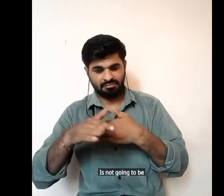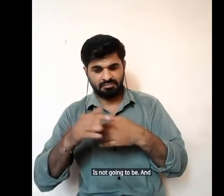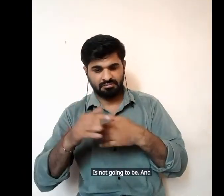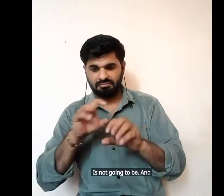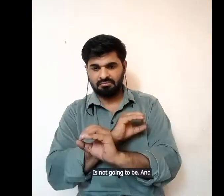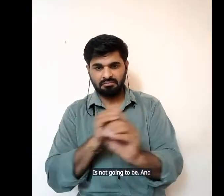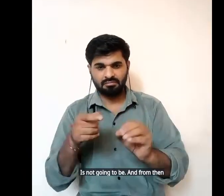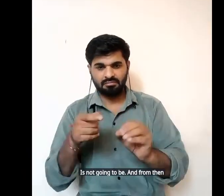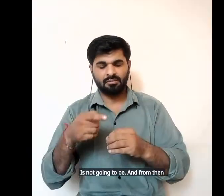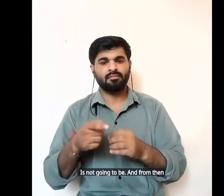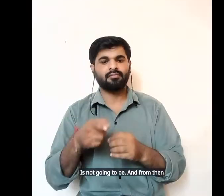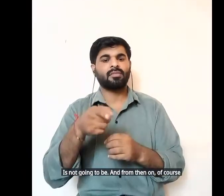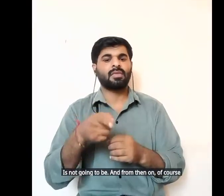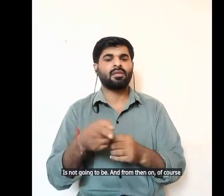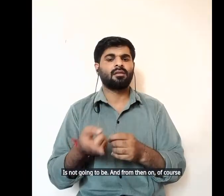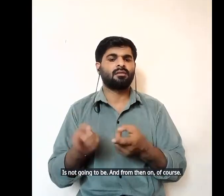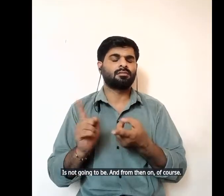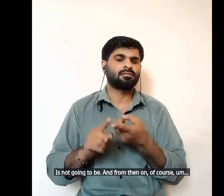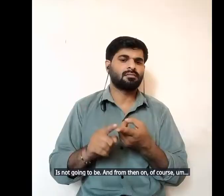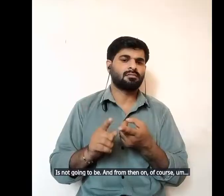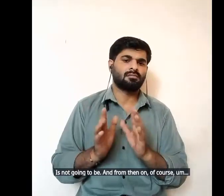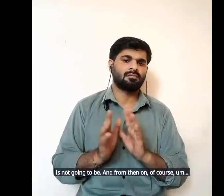from then on, of course,